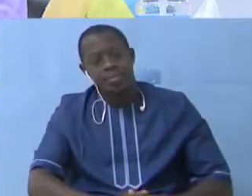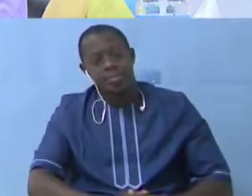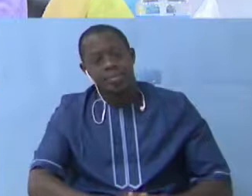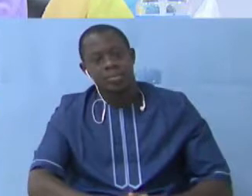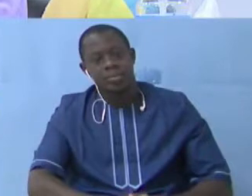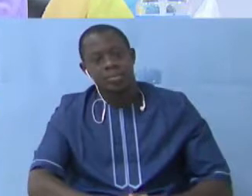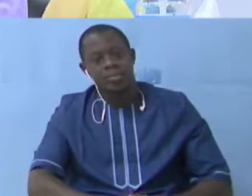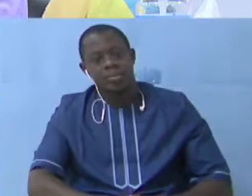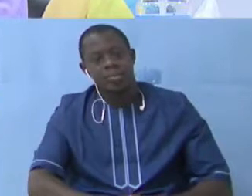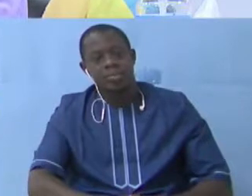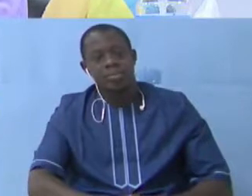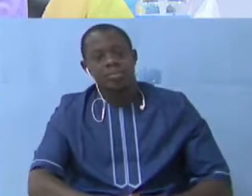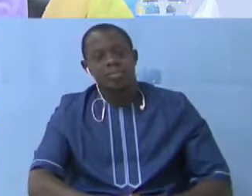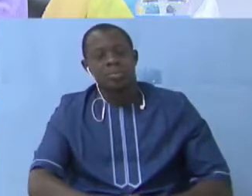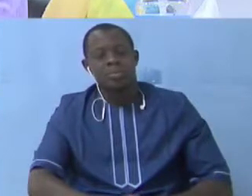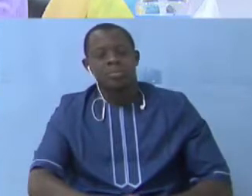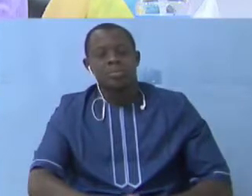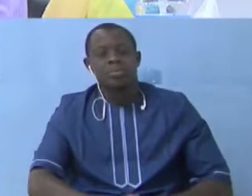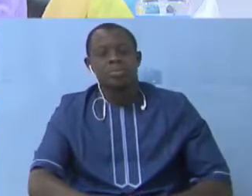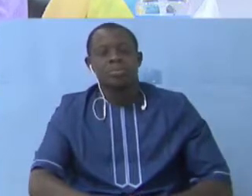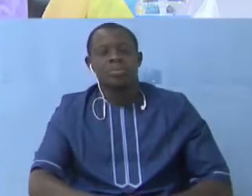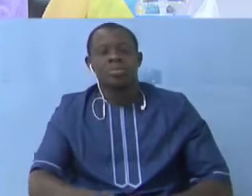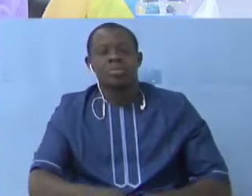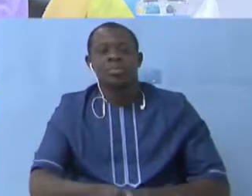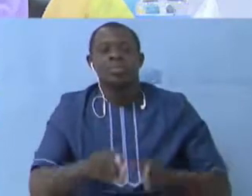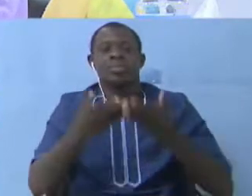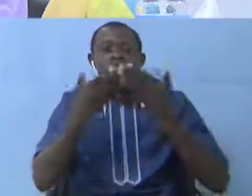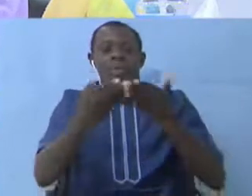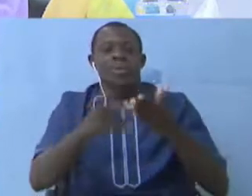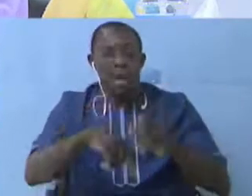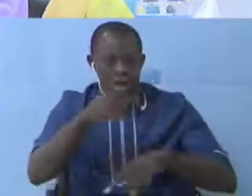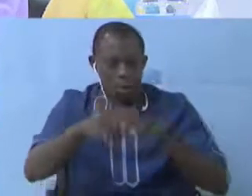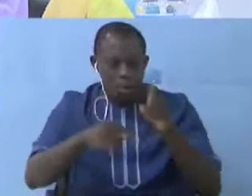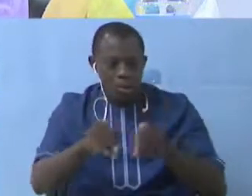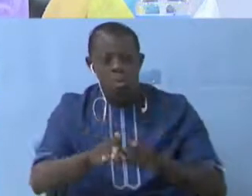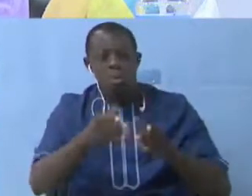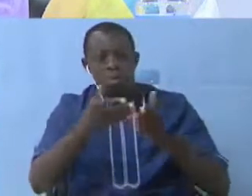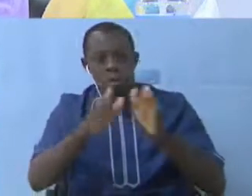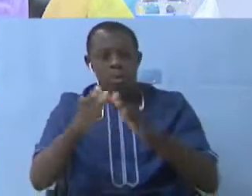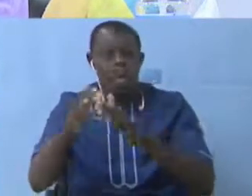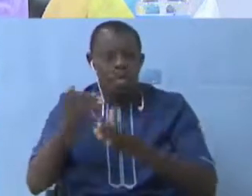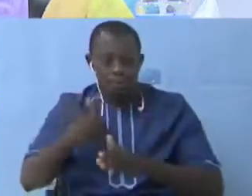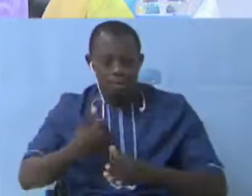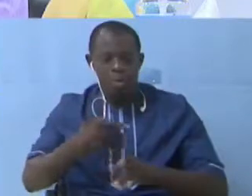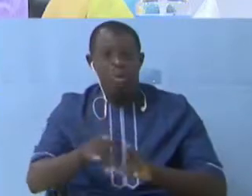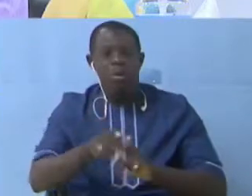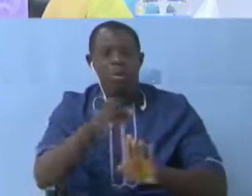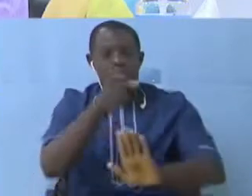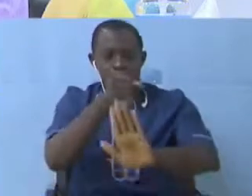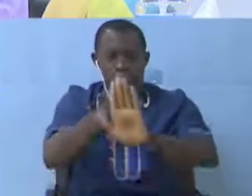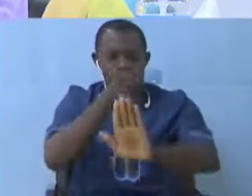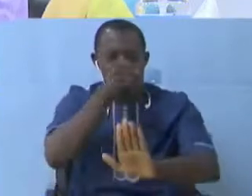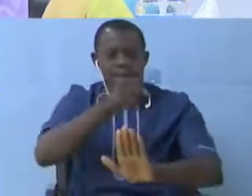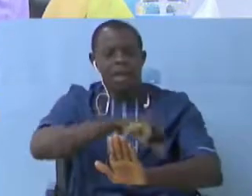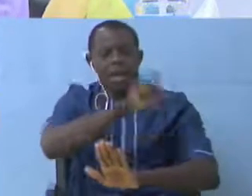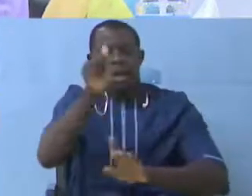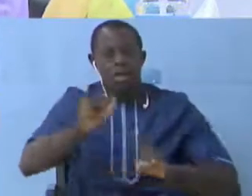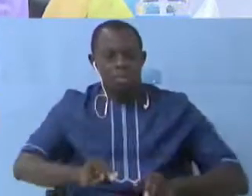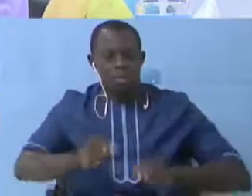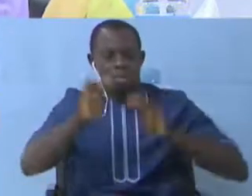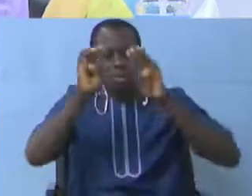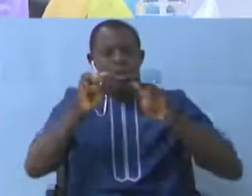defeat the whole spirit and the letter of the African Charter, which was to protect and promote human rights,